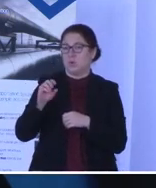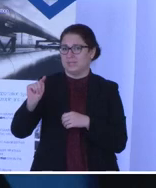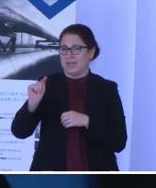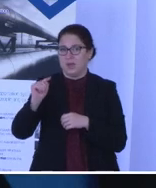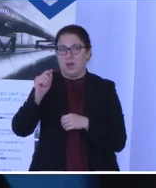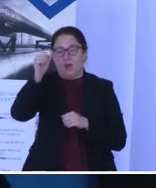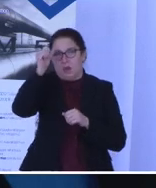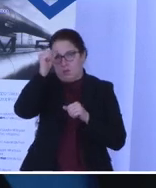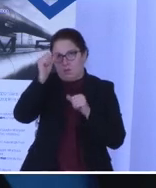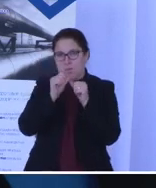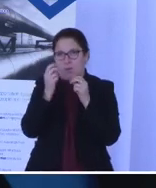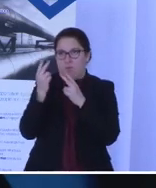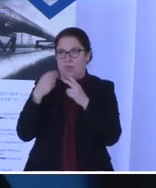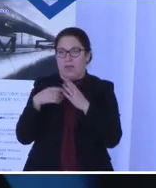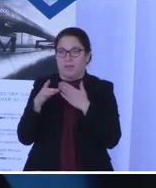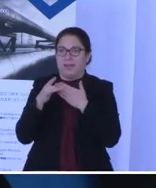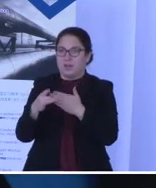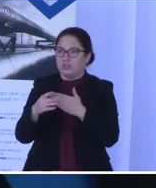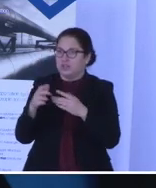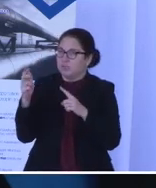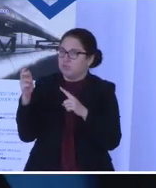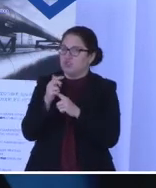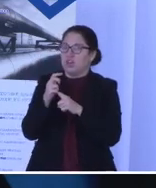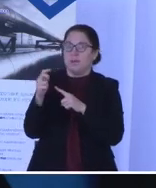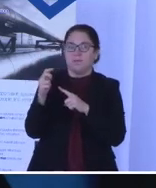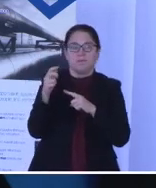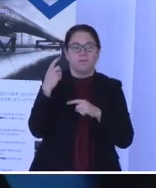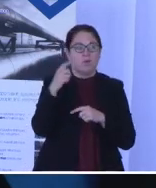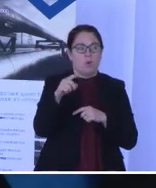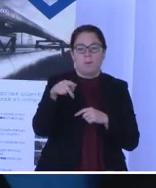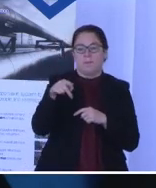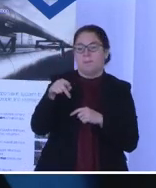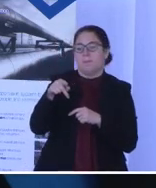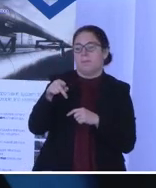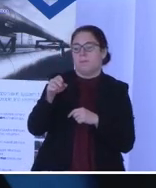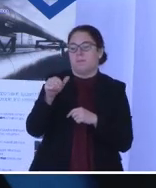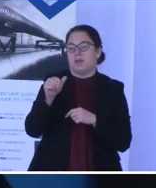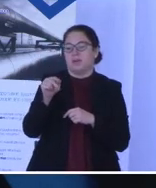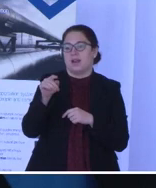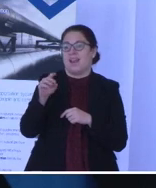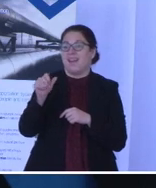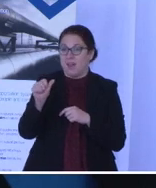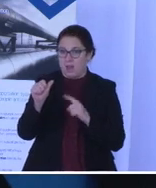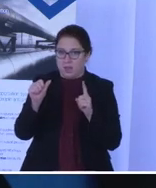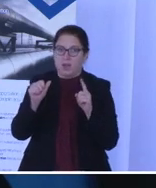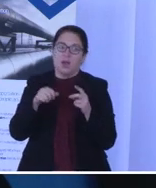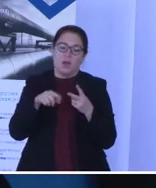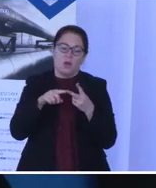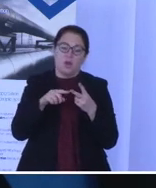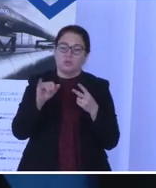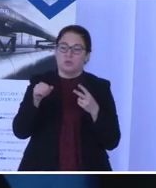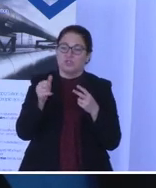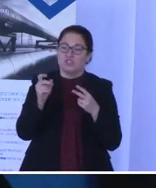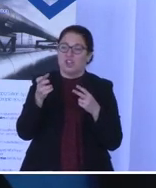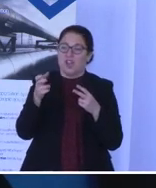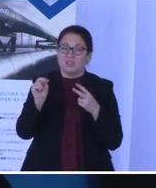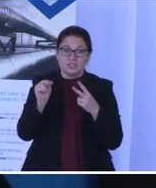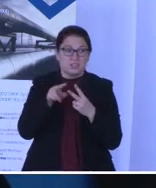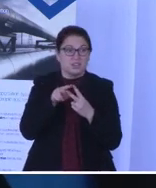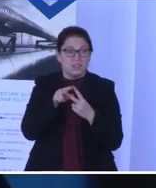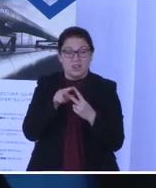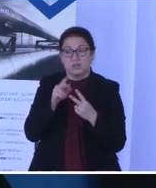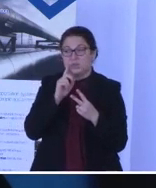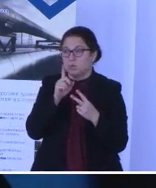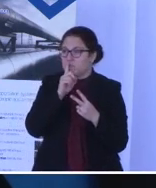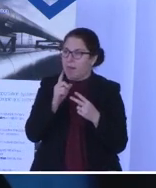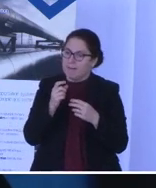leadership of Transportation Secretary Norman Mineta and Deputy Secretary Michael Jackson, who laid the cornerstone for TSA in